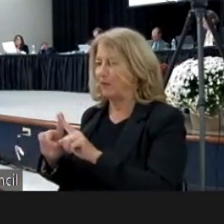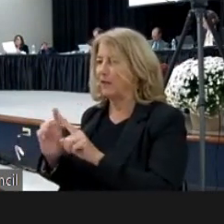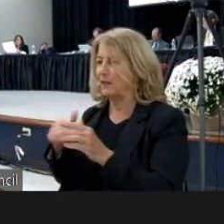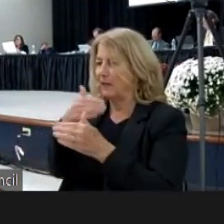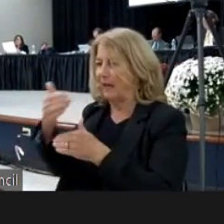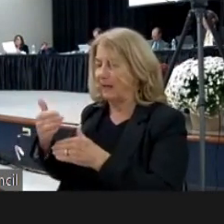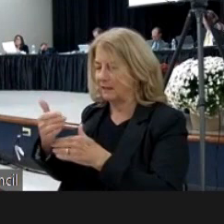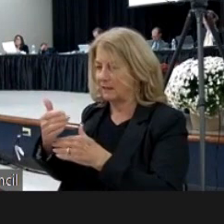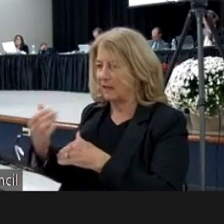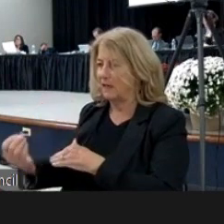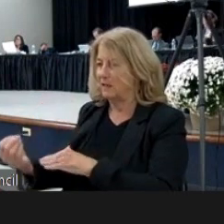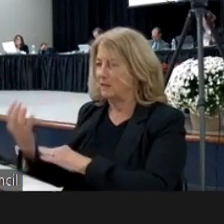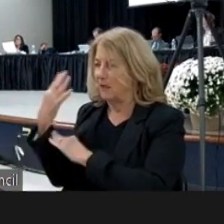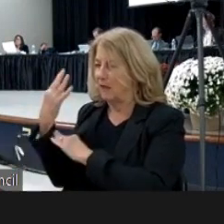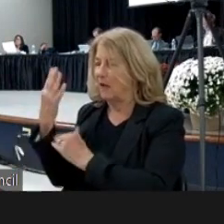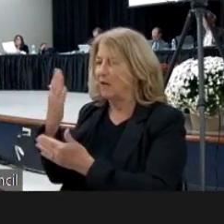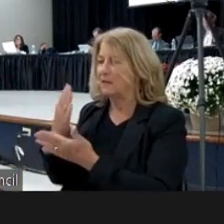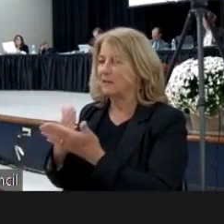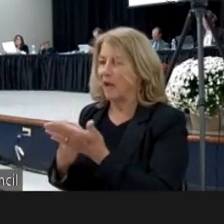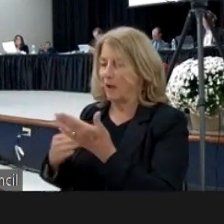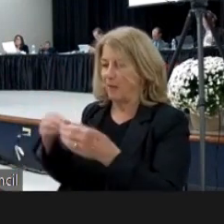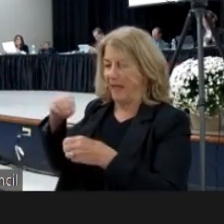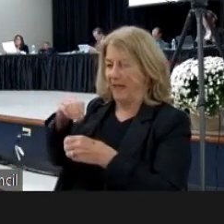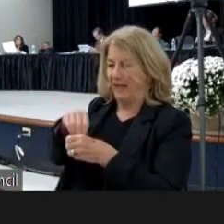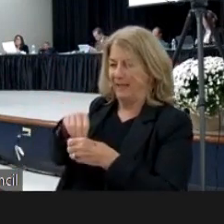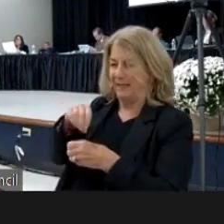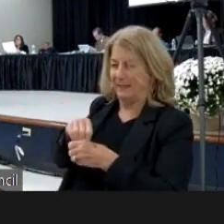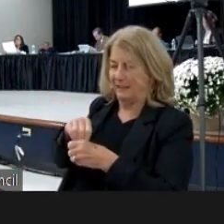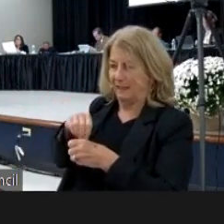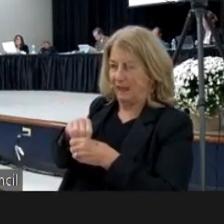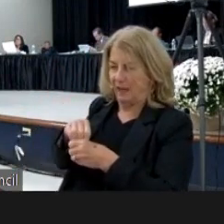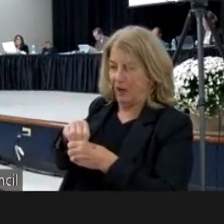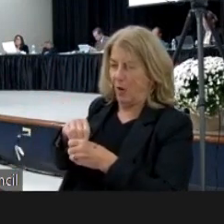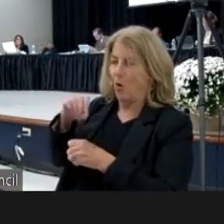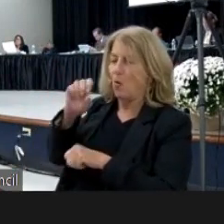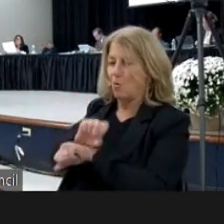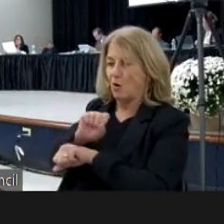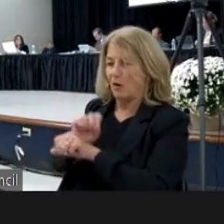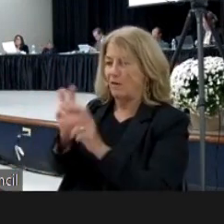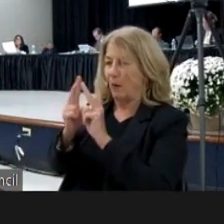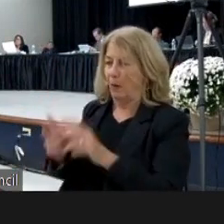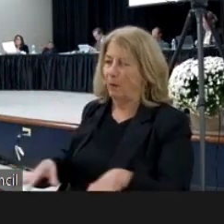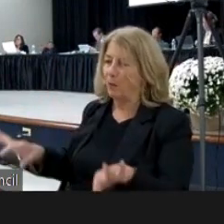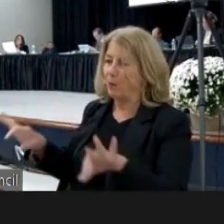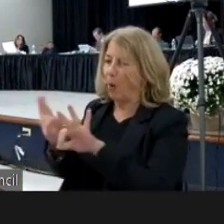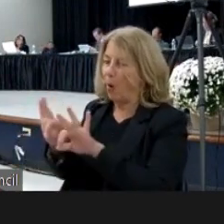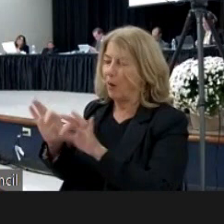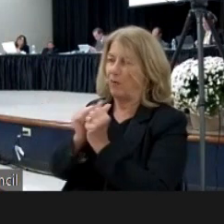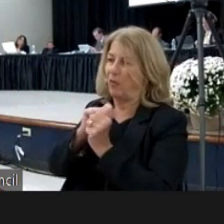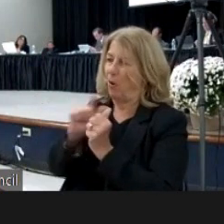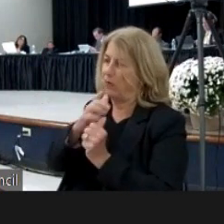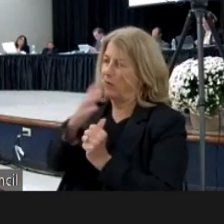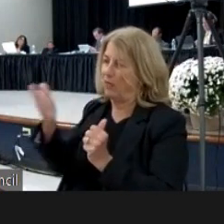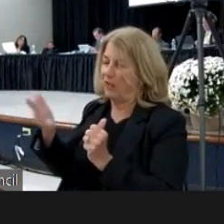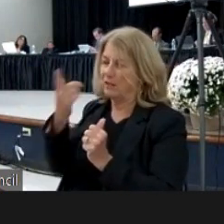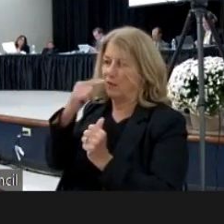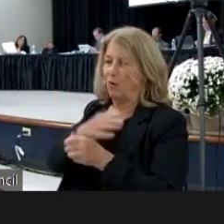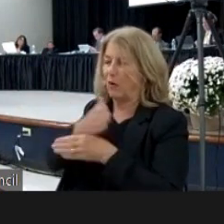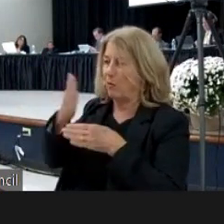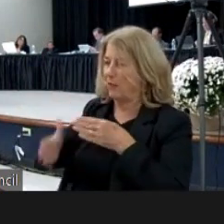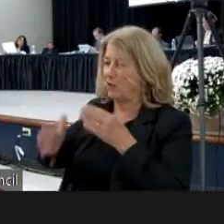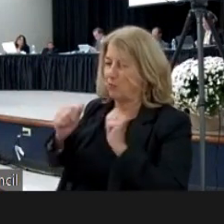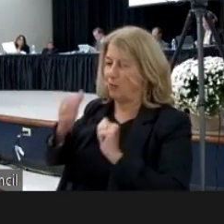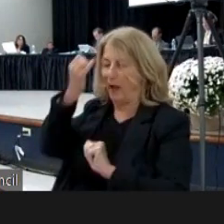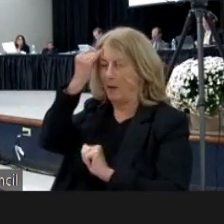some infrastructure work that is critical to all of these things coming to completion. You can imagine